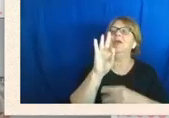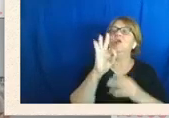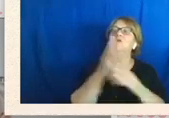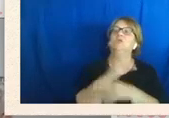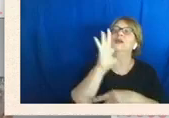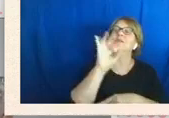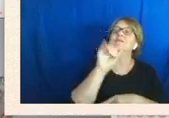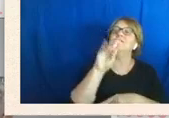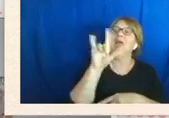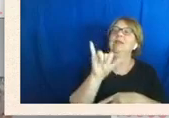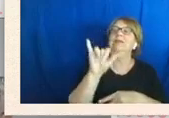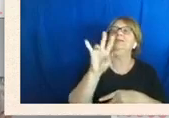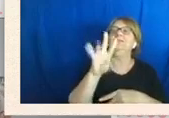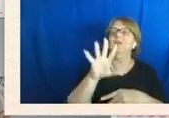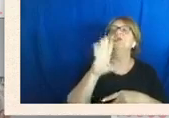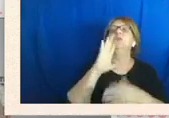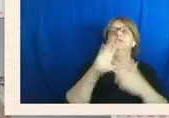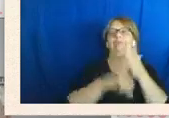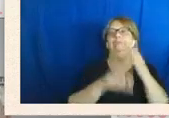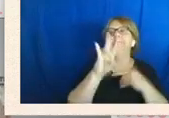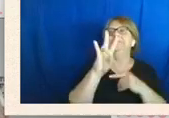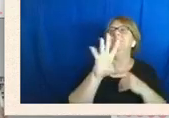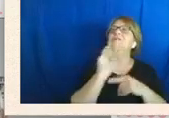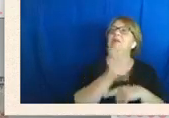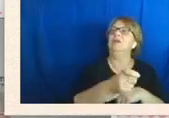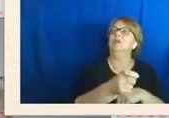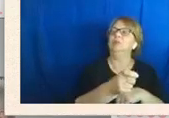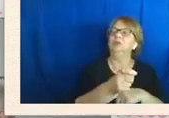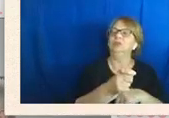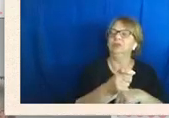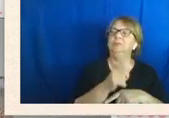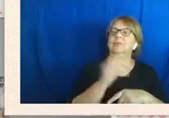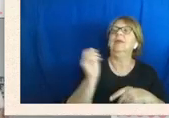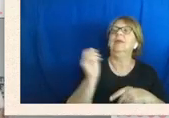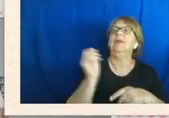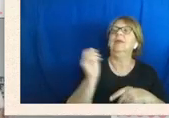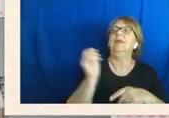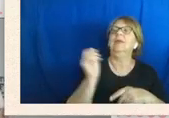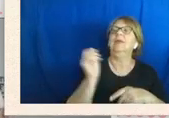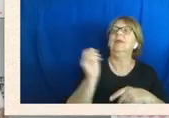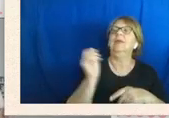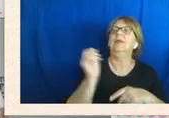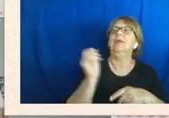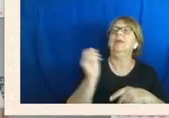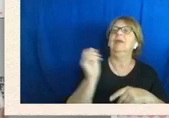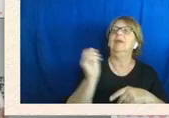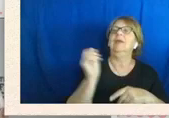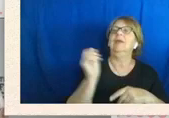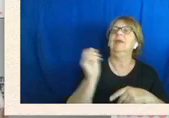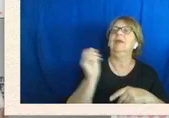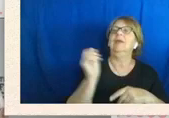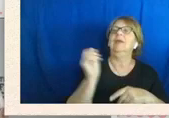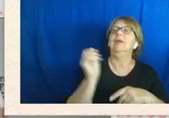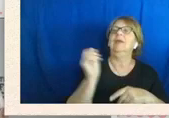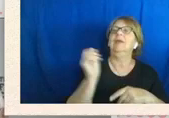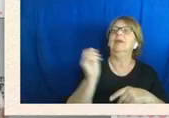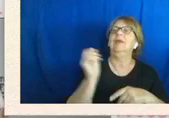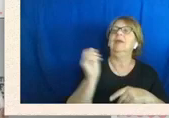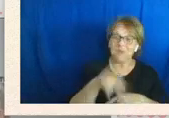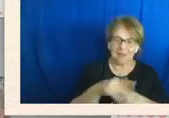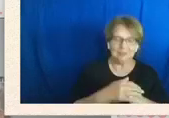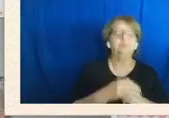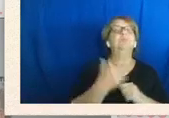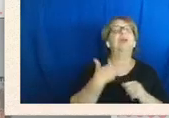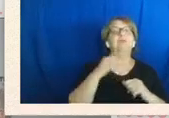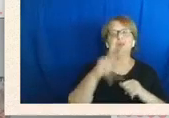a $75 contribution and an exclusive prize pack. Prize pack. A pack Speaking of of prizes. prizes, yes. Yeah. We got some prizes ourselves